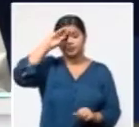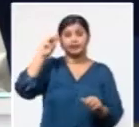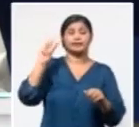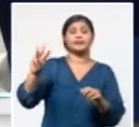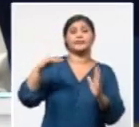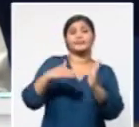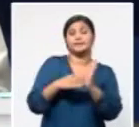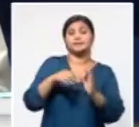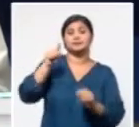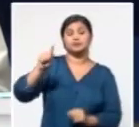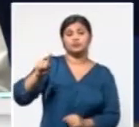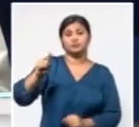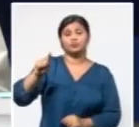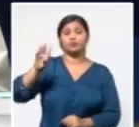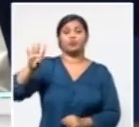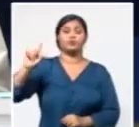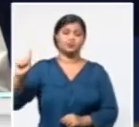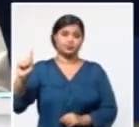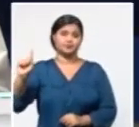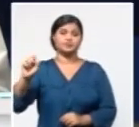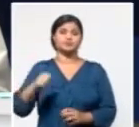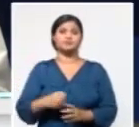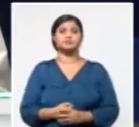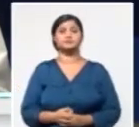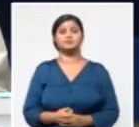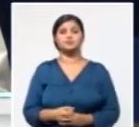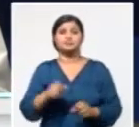3,141 in the Pedro Curie Tropical Medicine Institute,